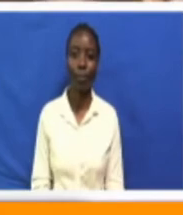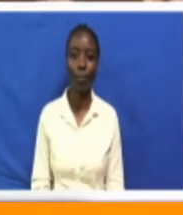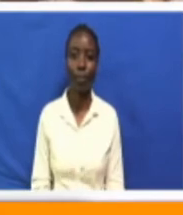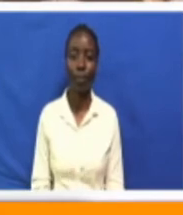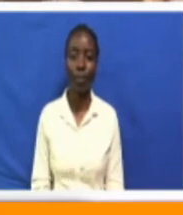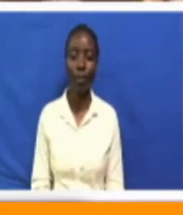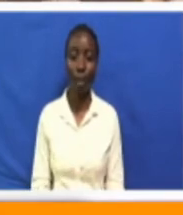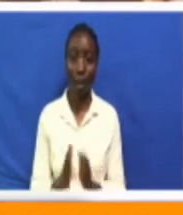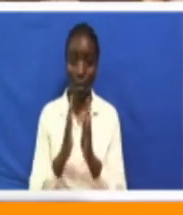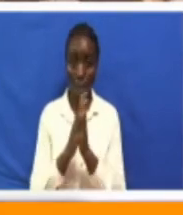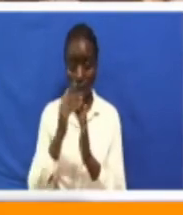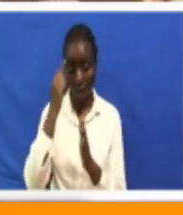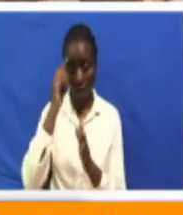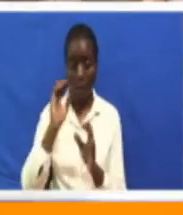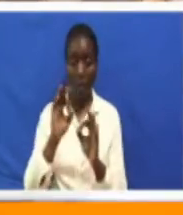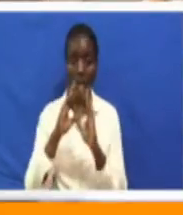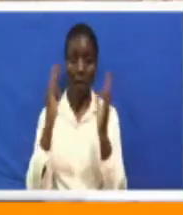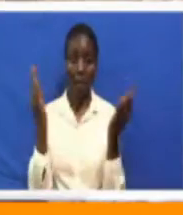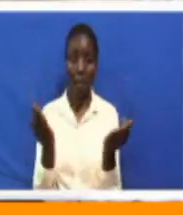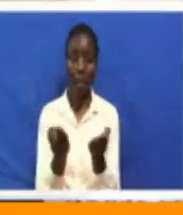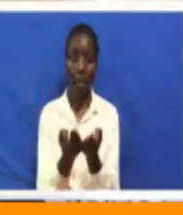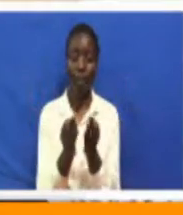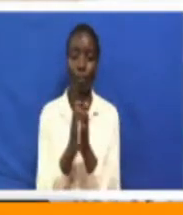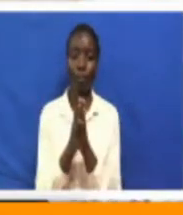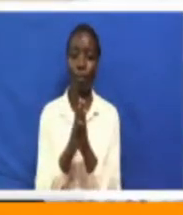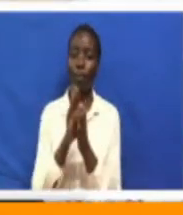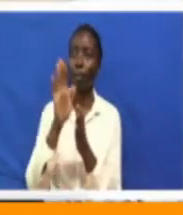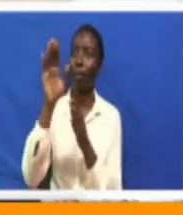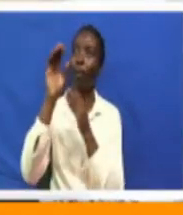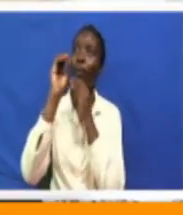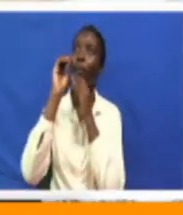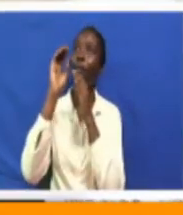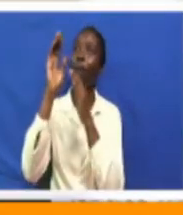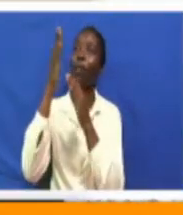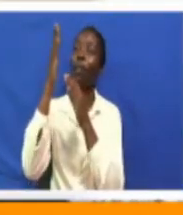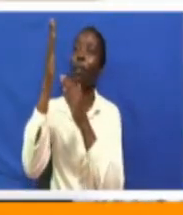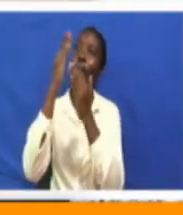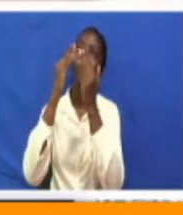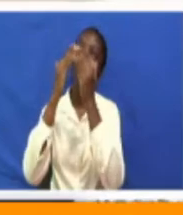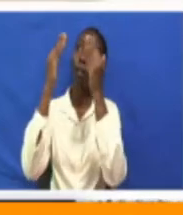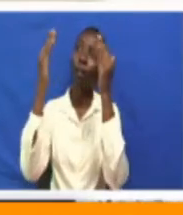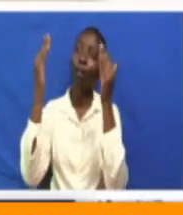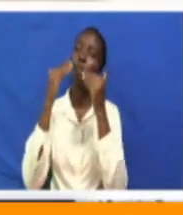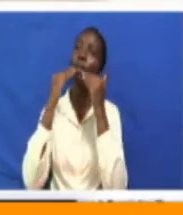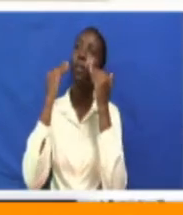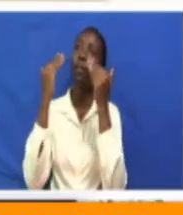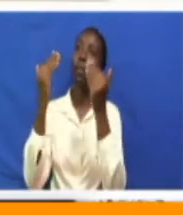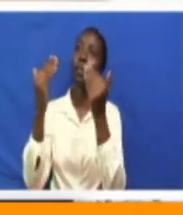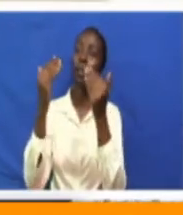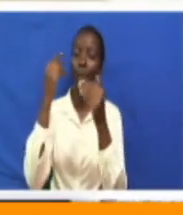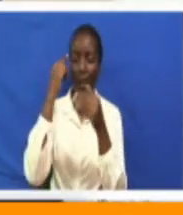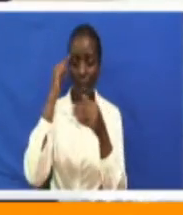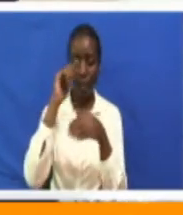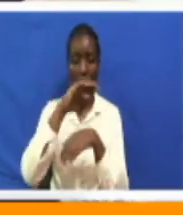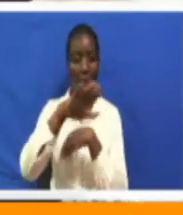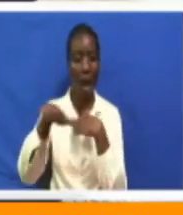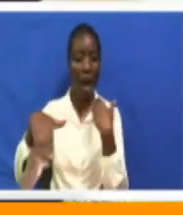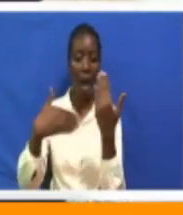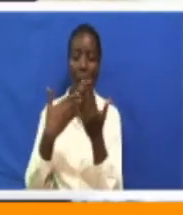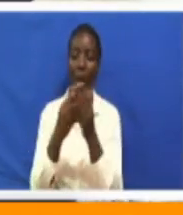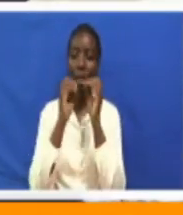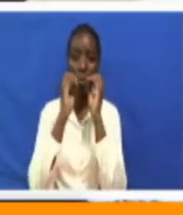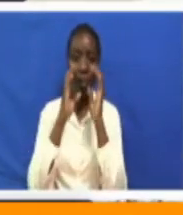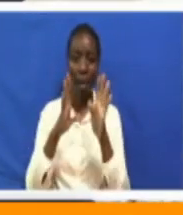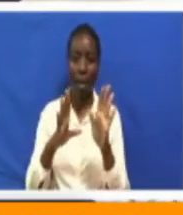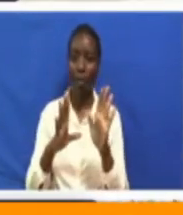prayer for the families Father in heaven we thank you for all the blessings